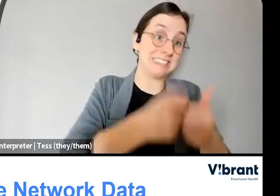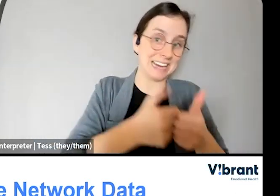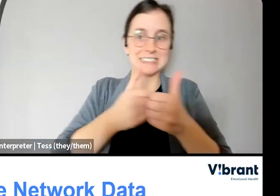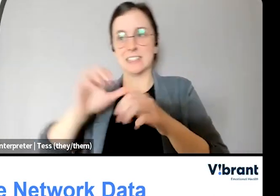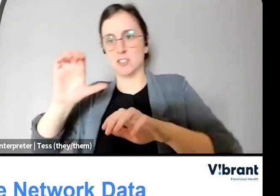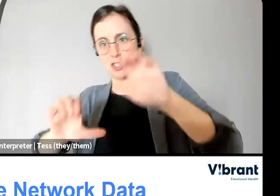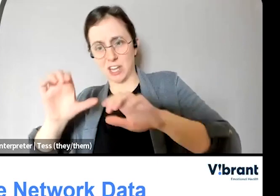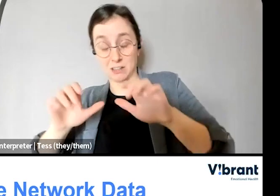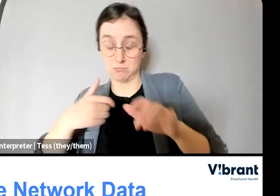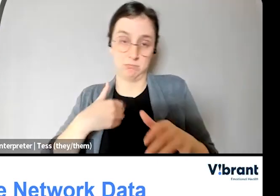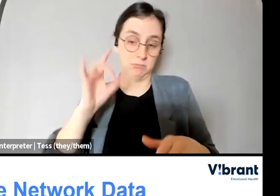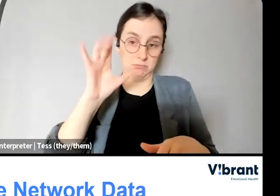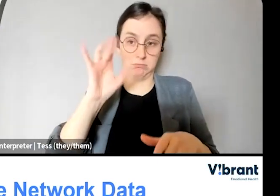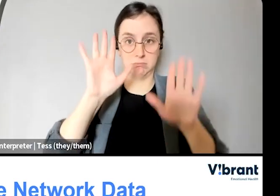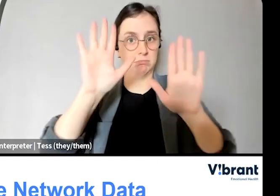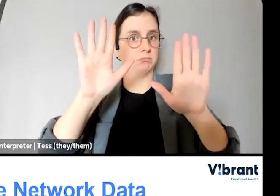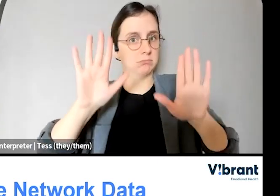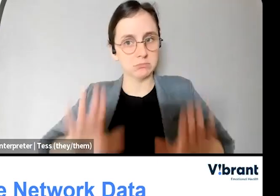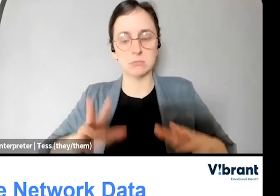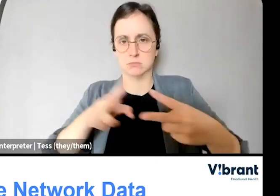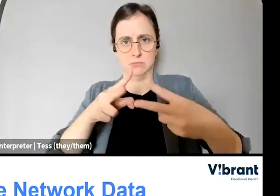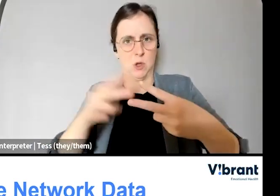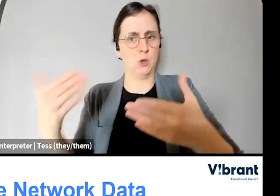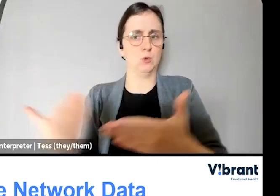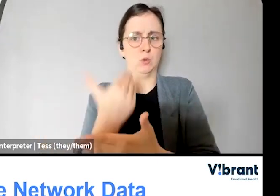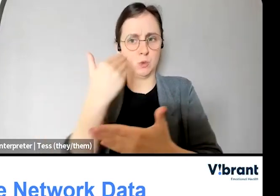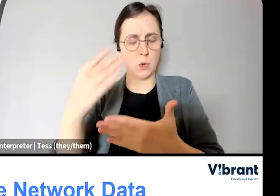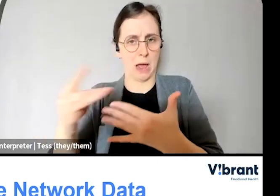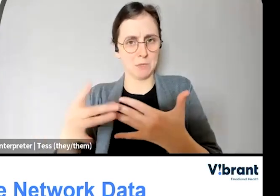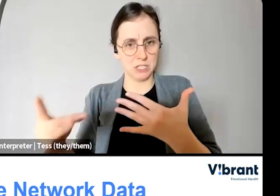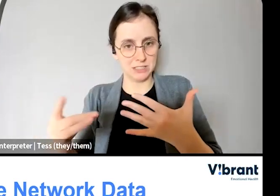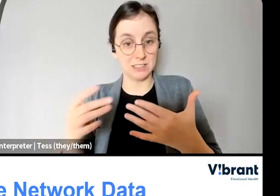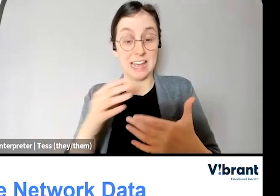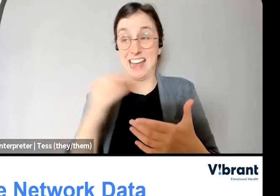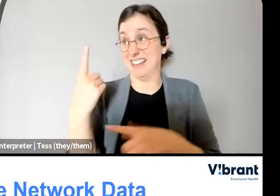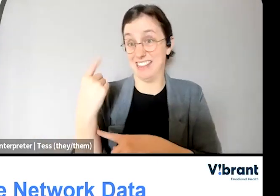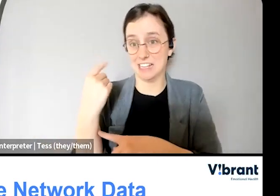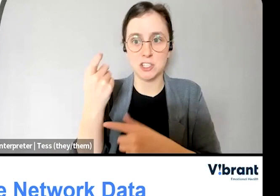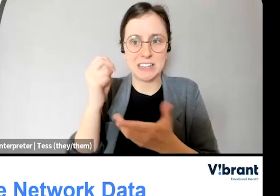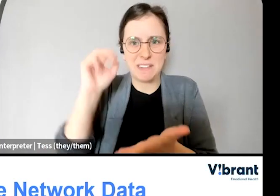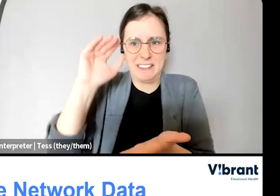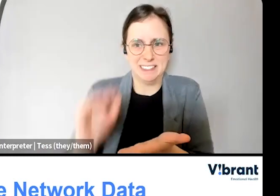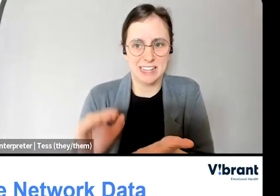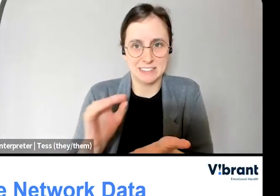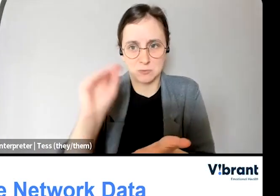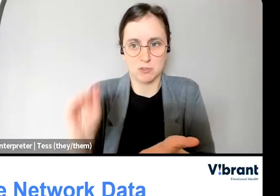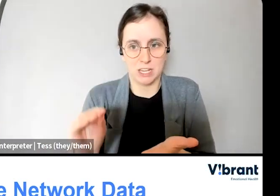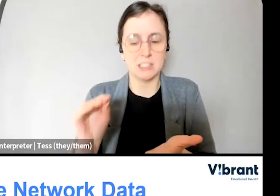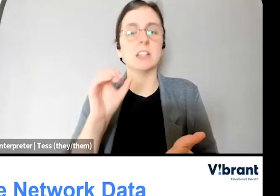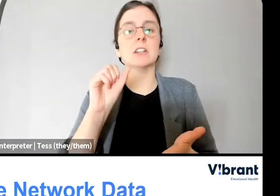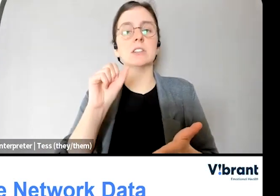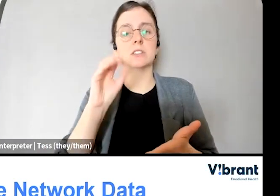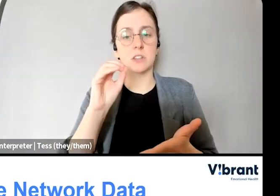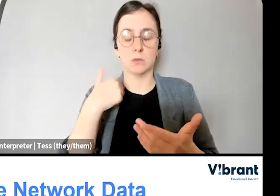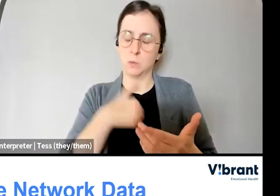more recent modalities for us. And even a year ago, were much lower. So we're very proud of this. And I do want to note that